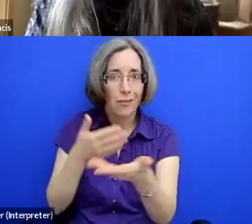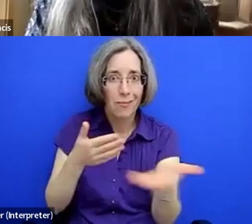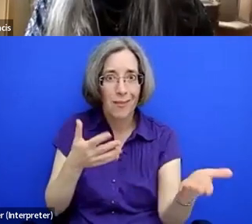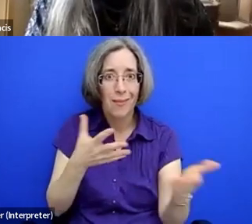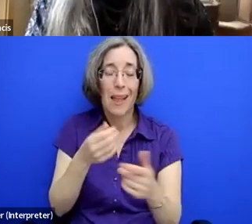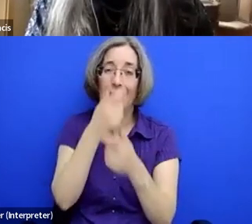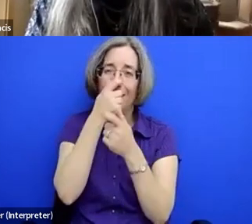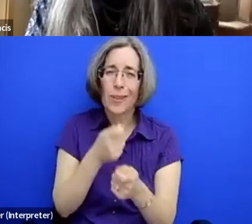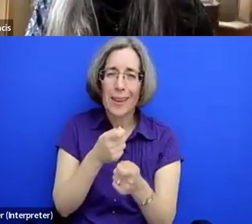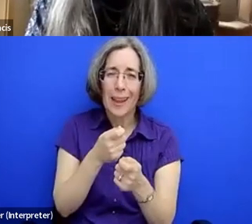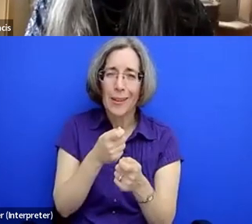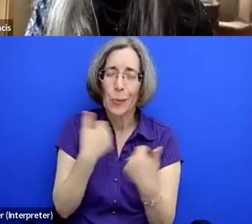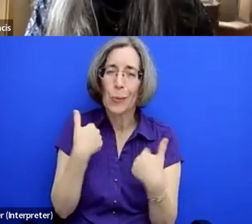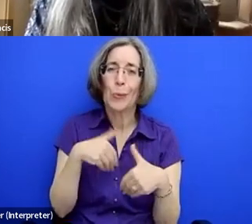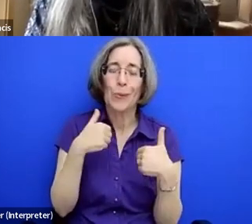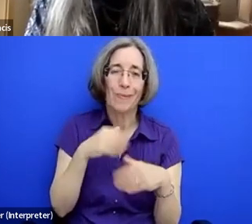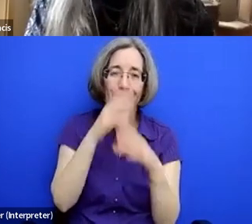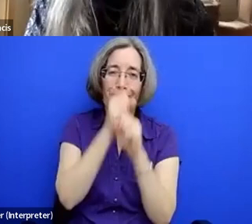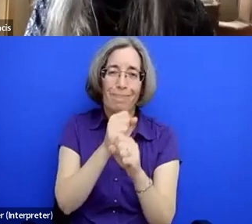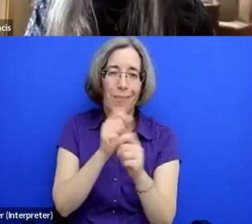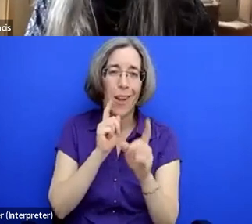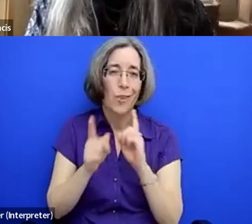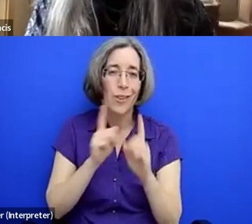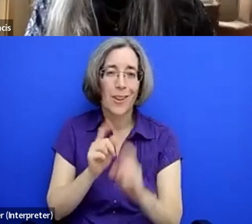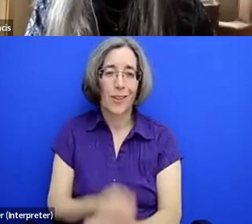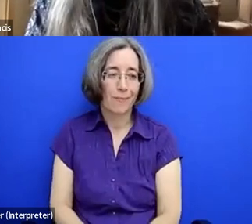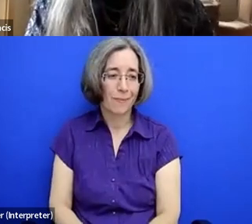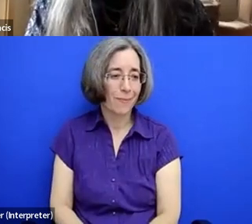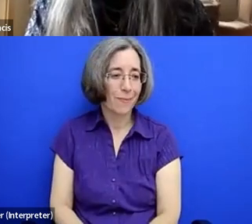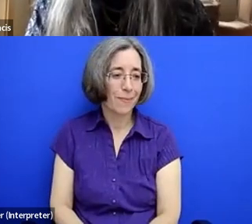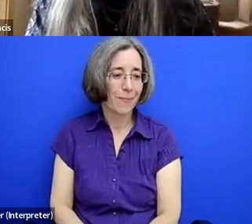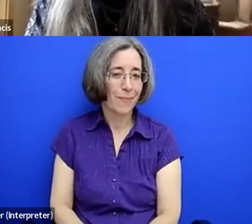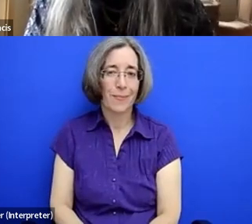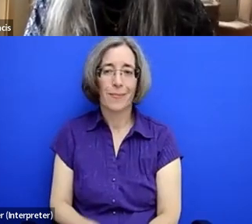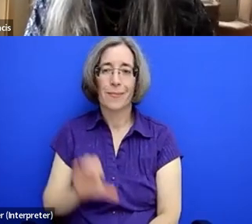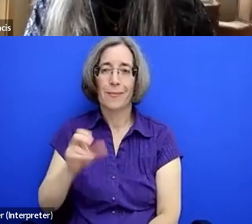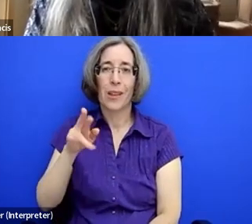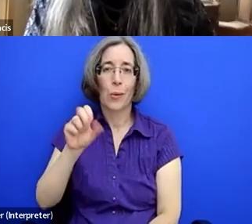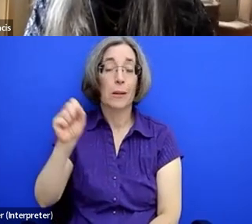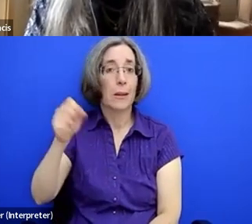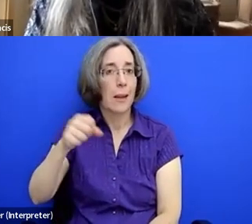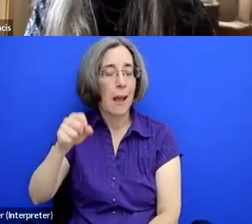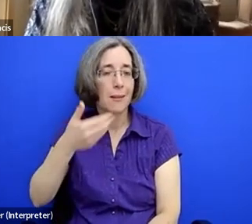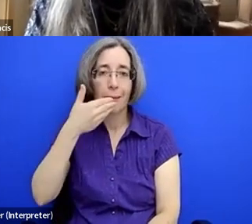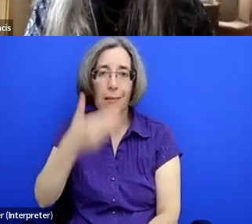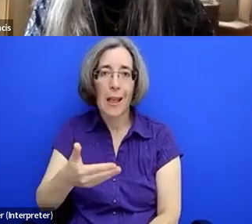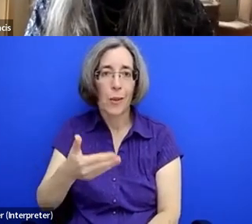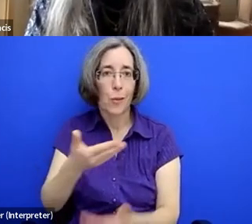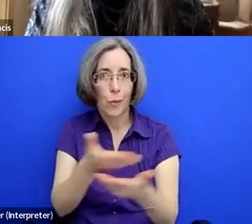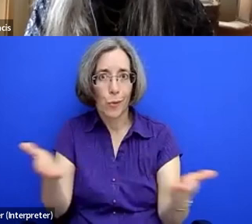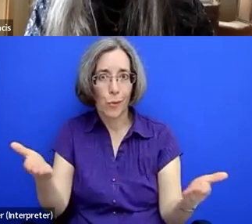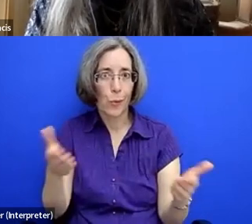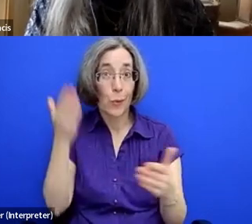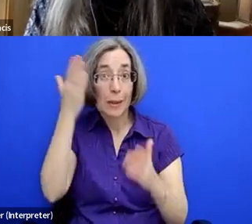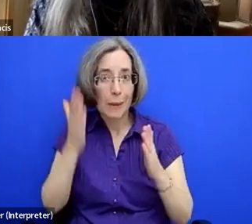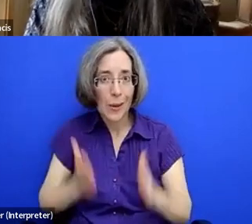and absorbing conversation. Yes, Chris, absolutely. Yeah, thank you. Thank you to the